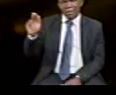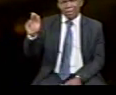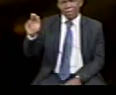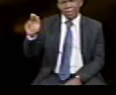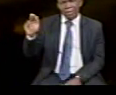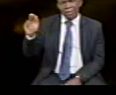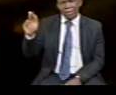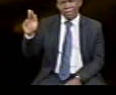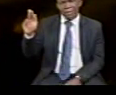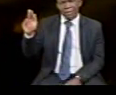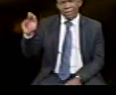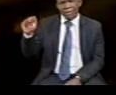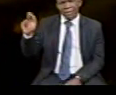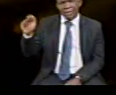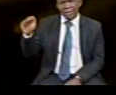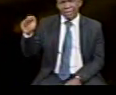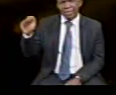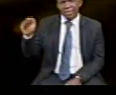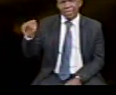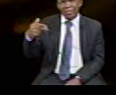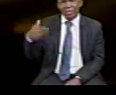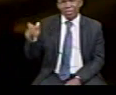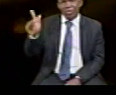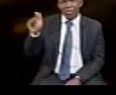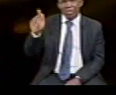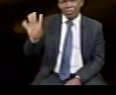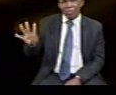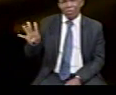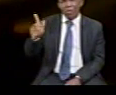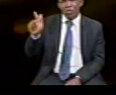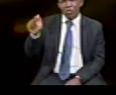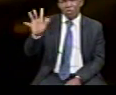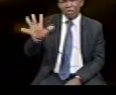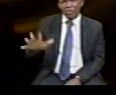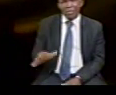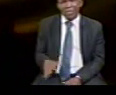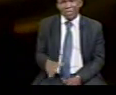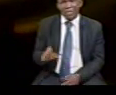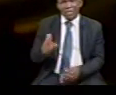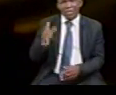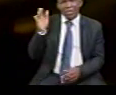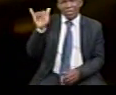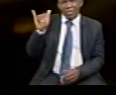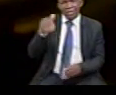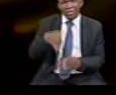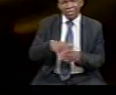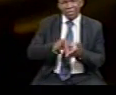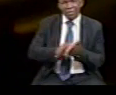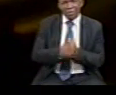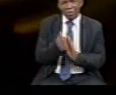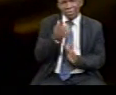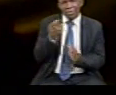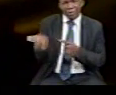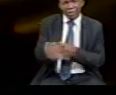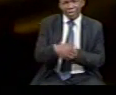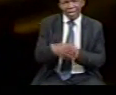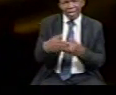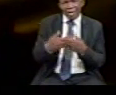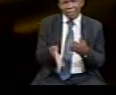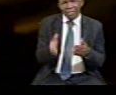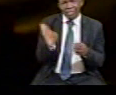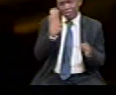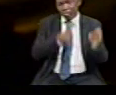24, from verse 24 to 30. But in those days, after that tribulation, The sun shall be